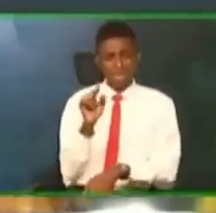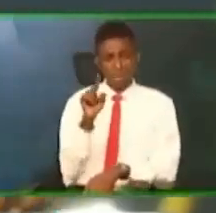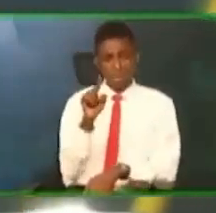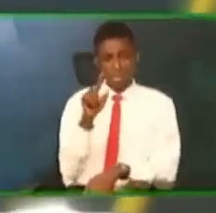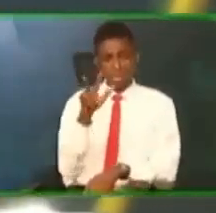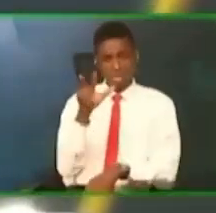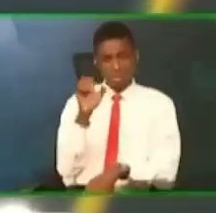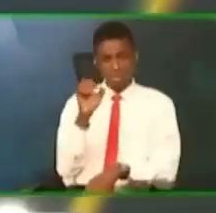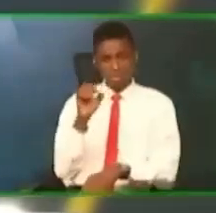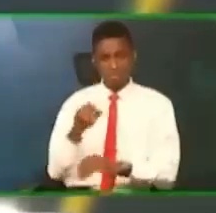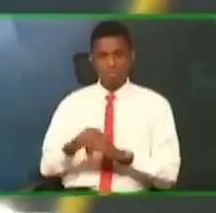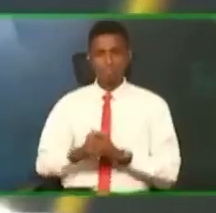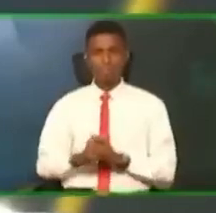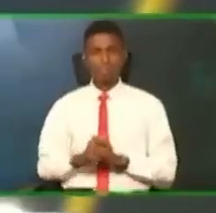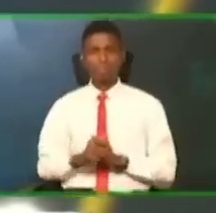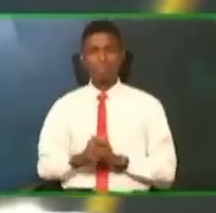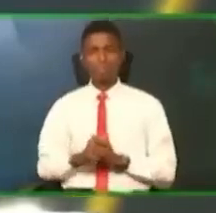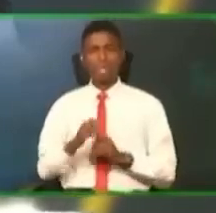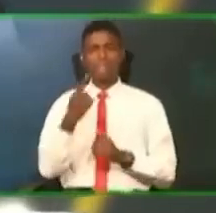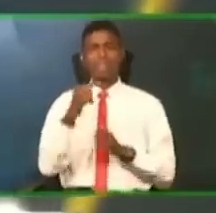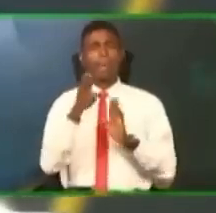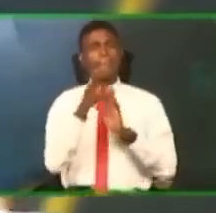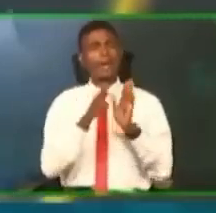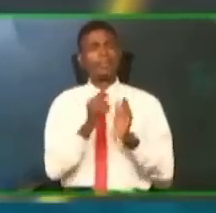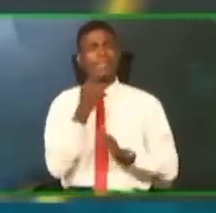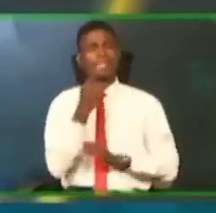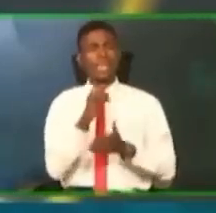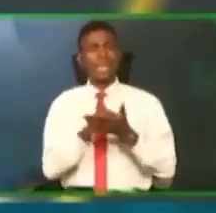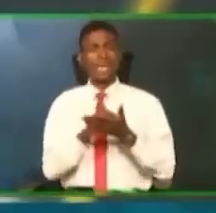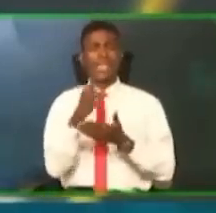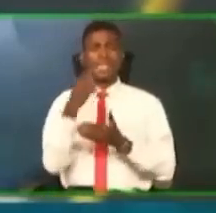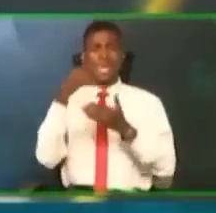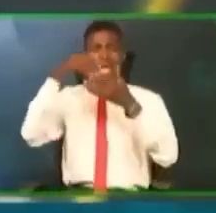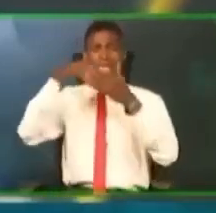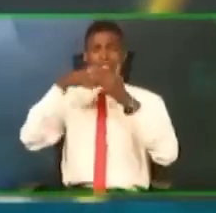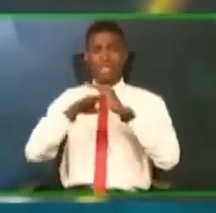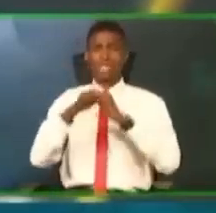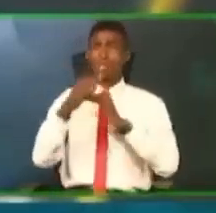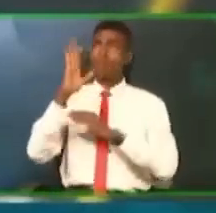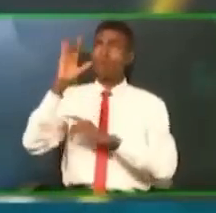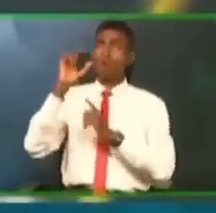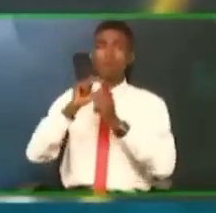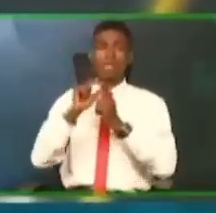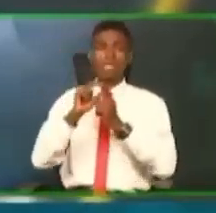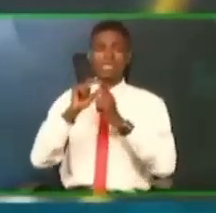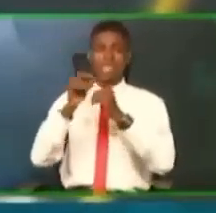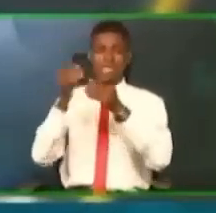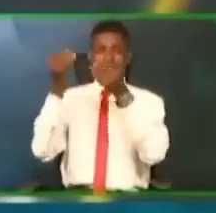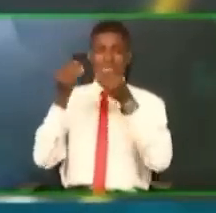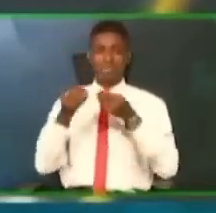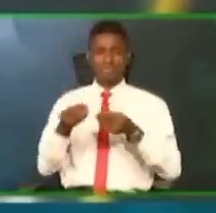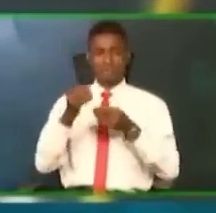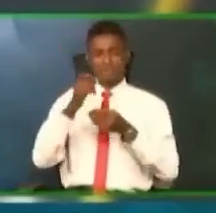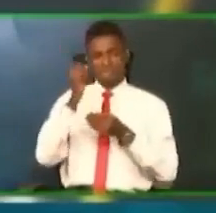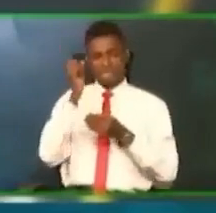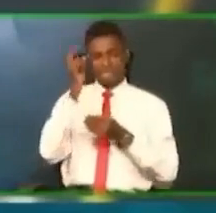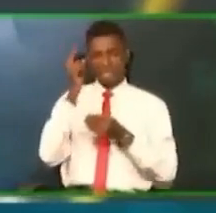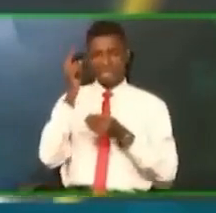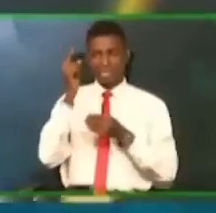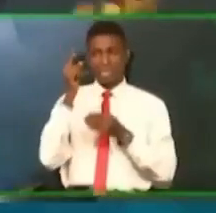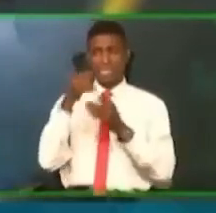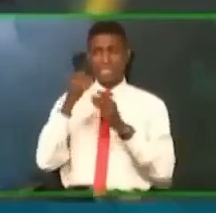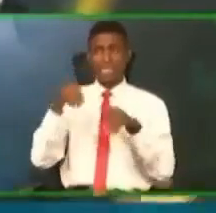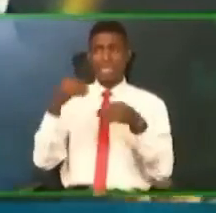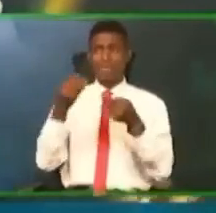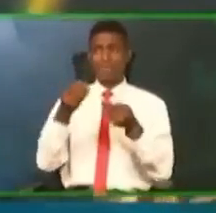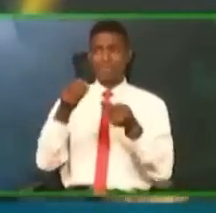Are we still together, please? The Bible says, the entrance of thy word giveth what? It didn't say it